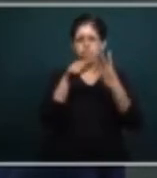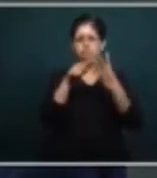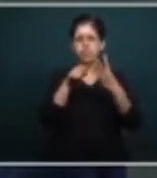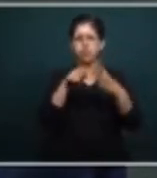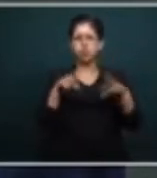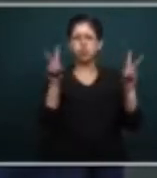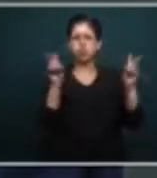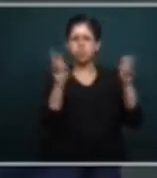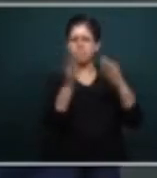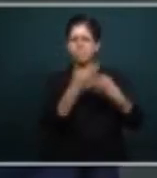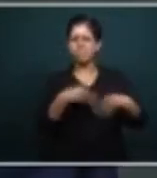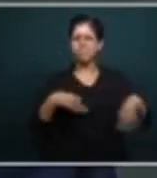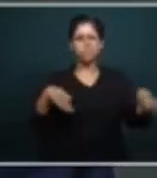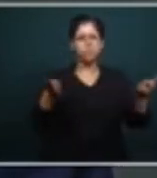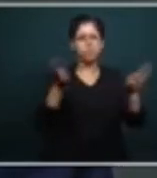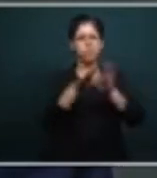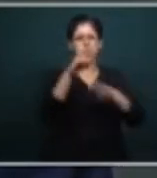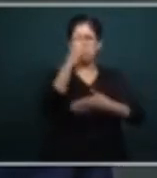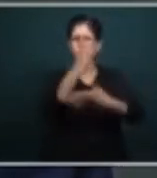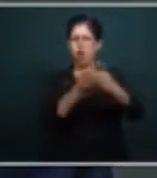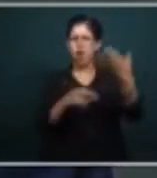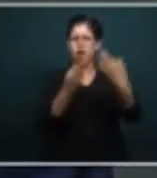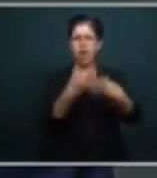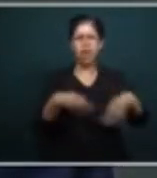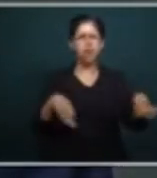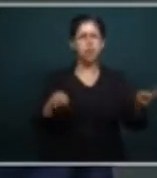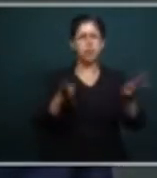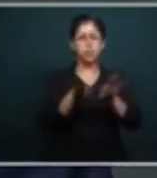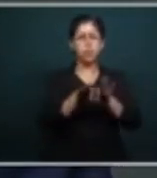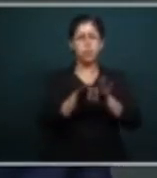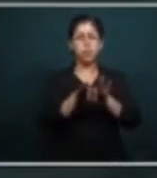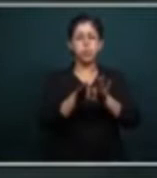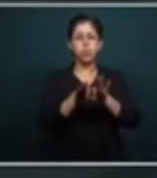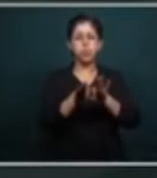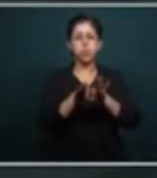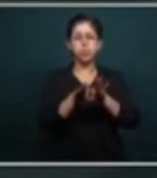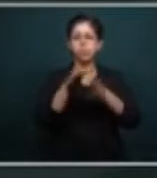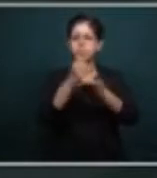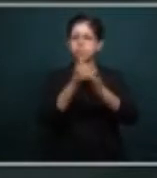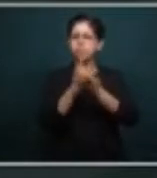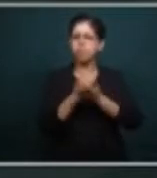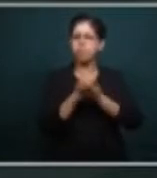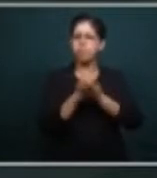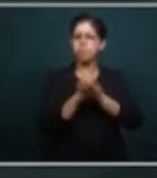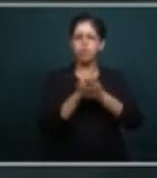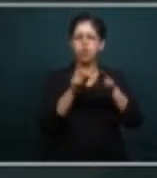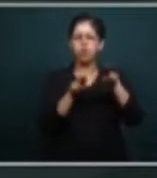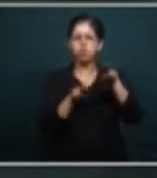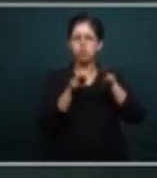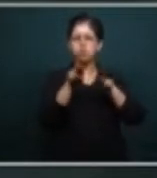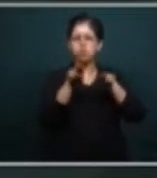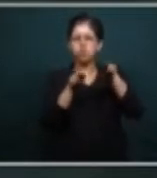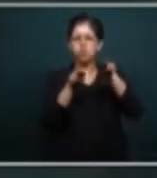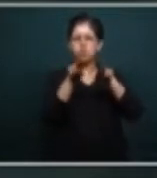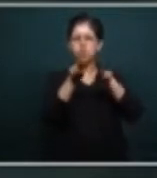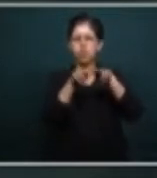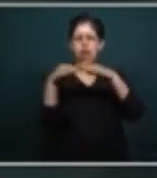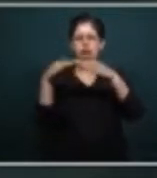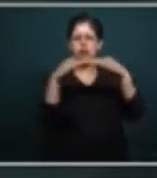It's a program that is very important, which permits us to maintain